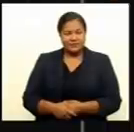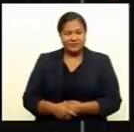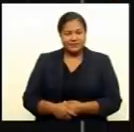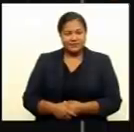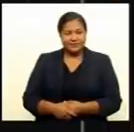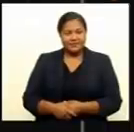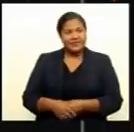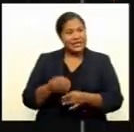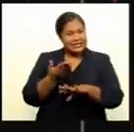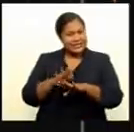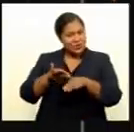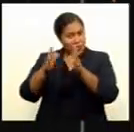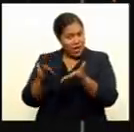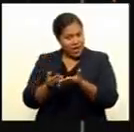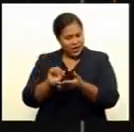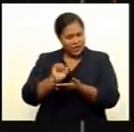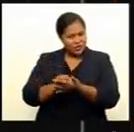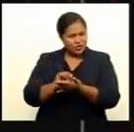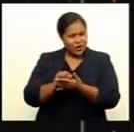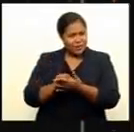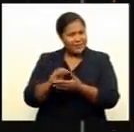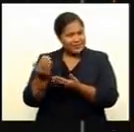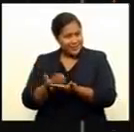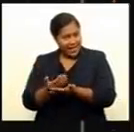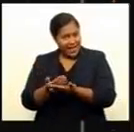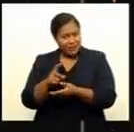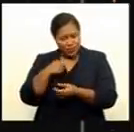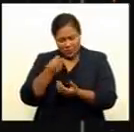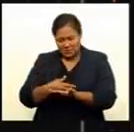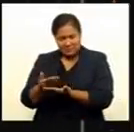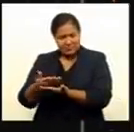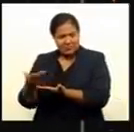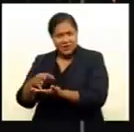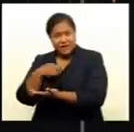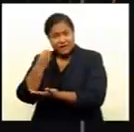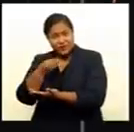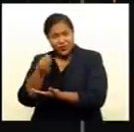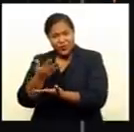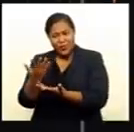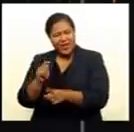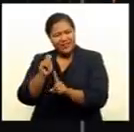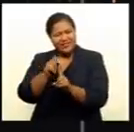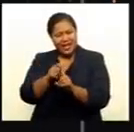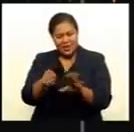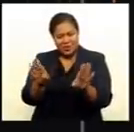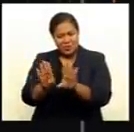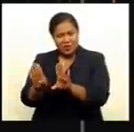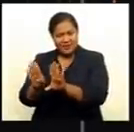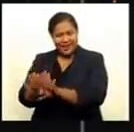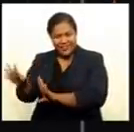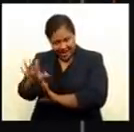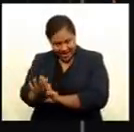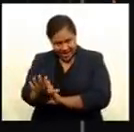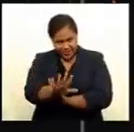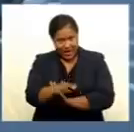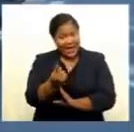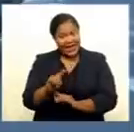New World and Shop and Save Supermarket will be delivering household packs to those in targeted lockdown areas and